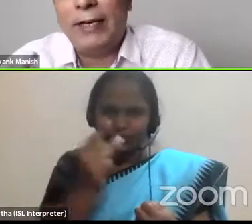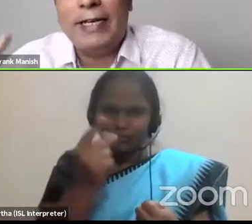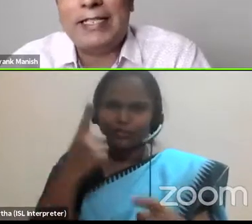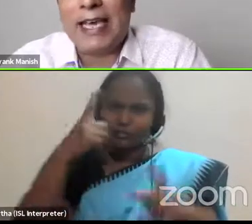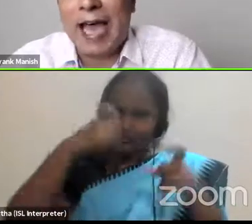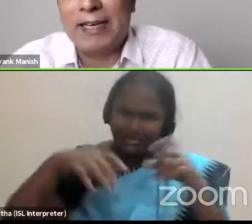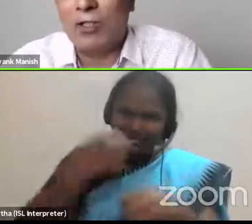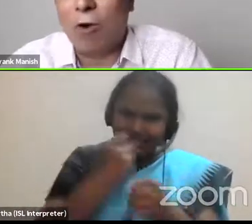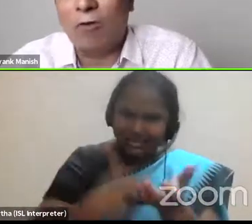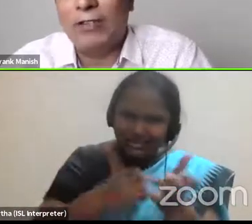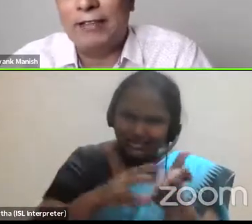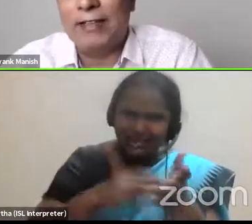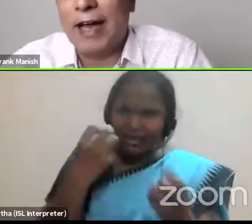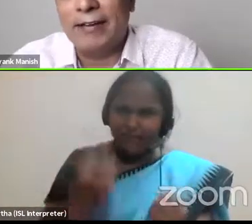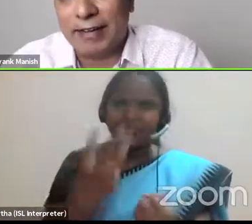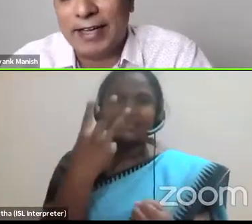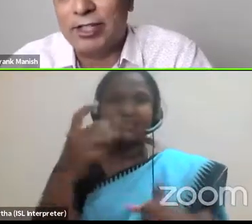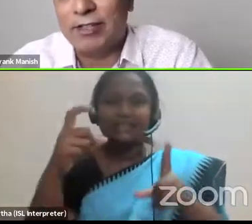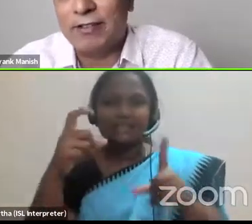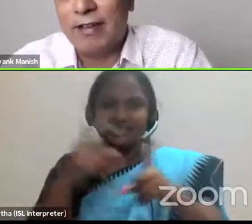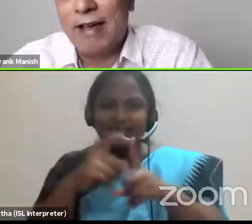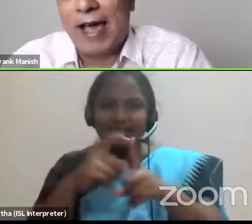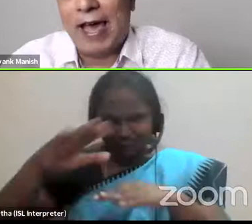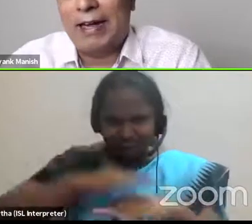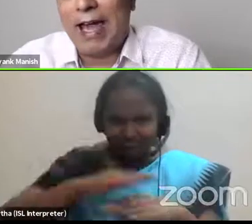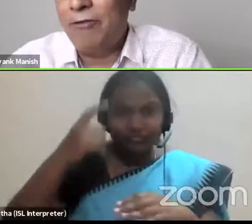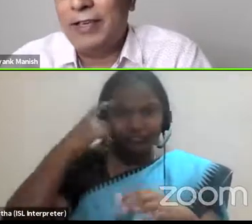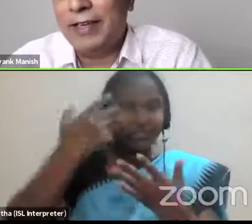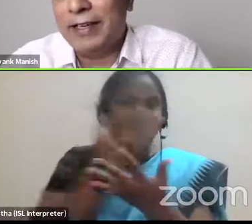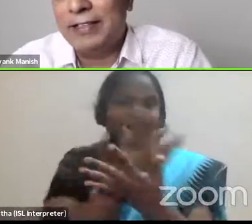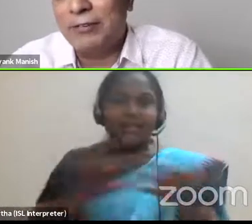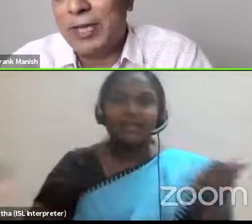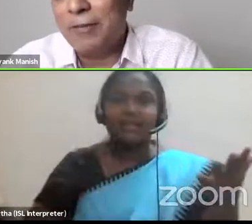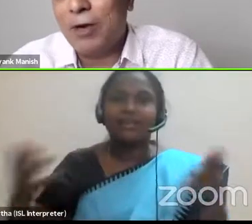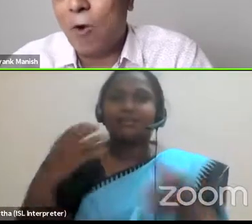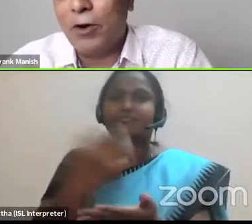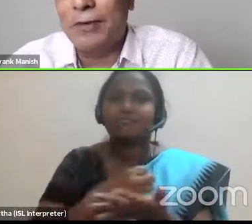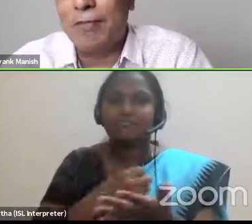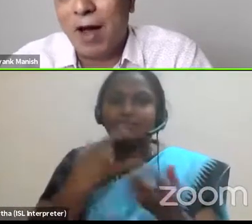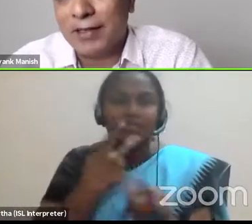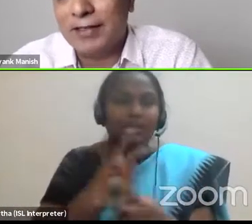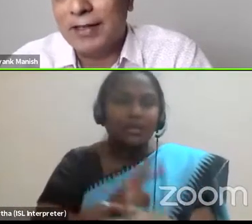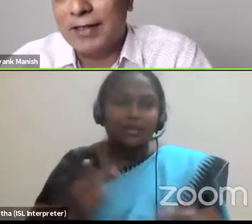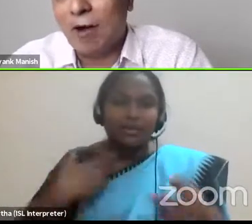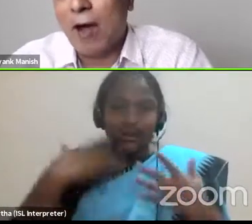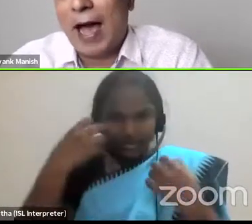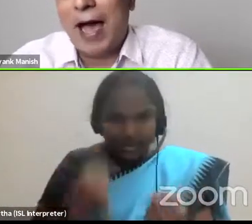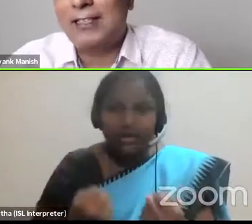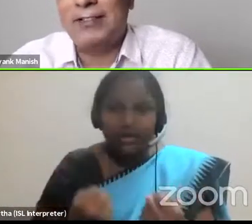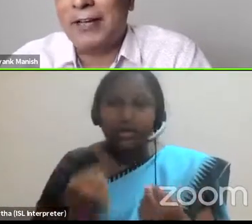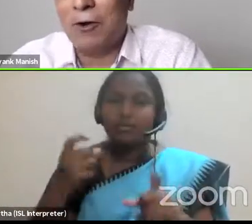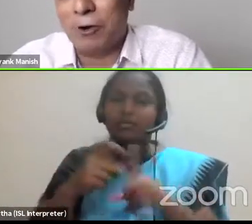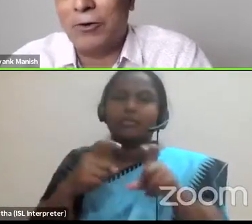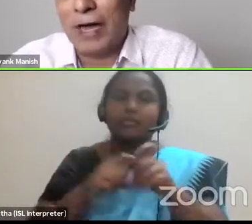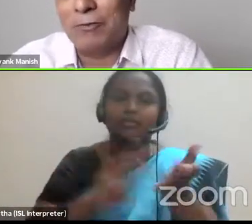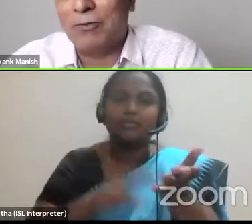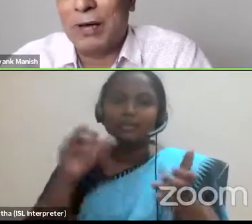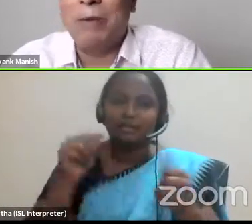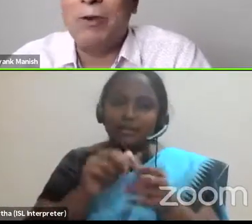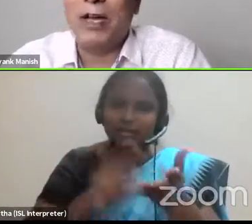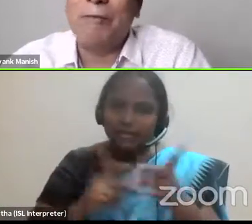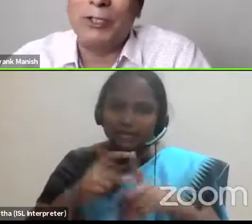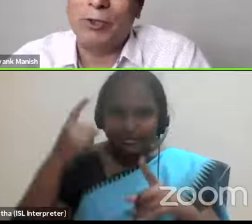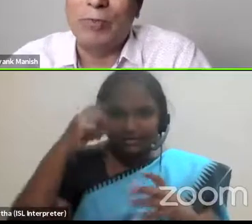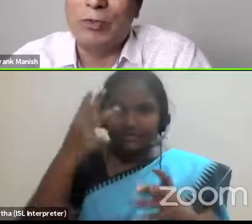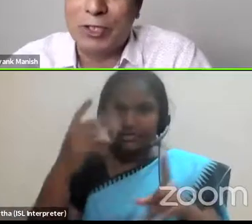have 3D scans of the entire collection, and everything is available on demand or as 3D holograms